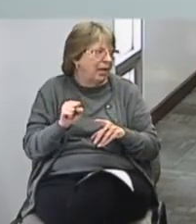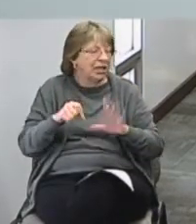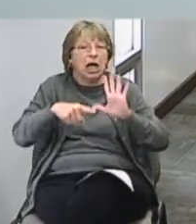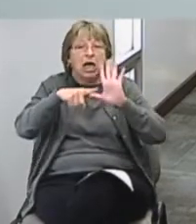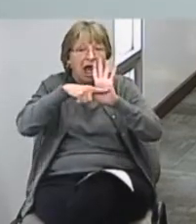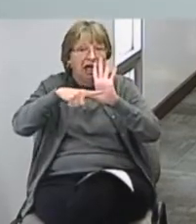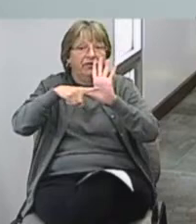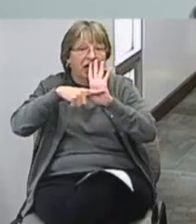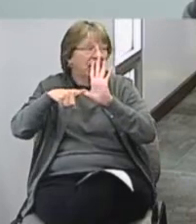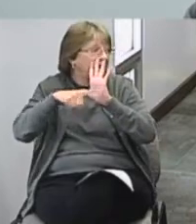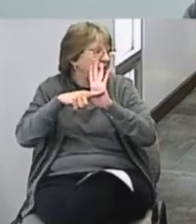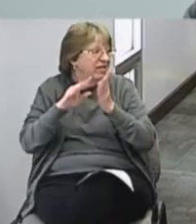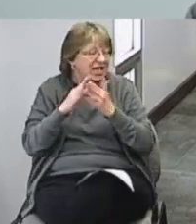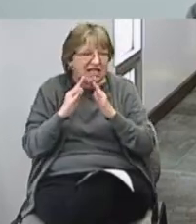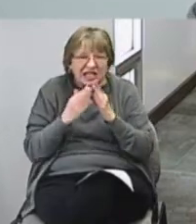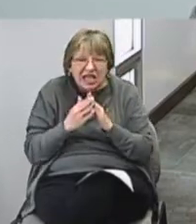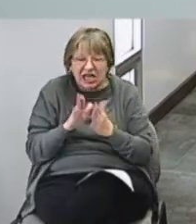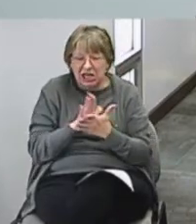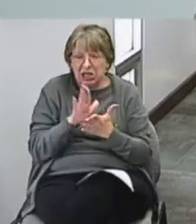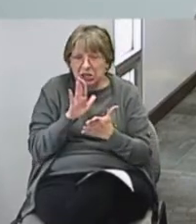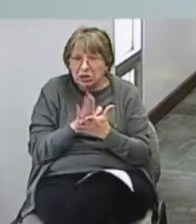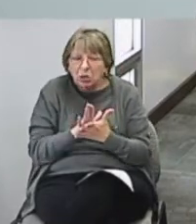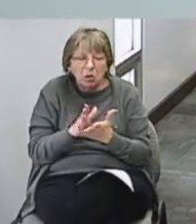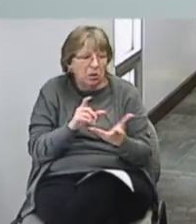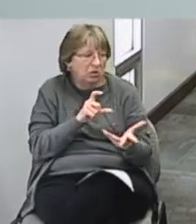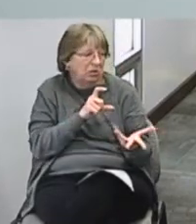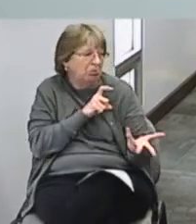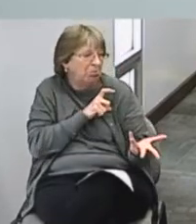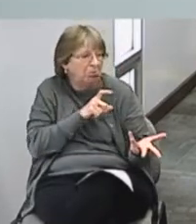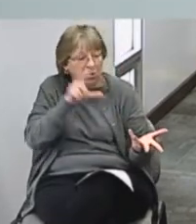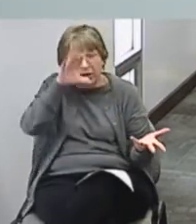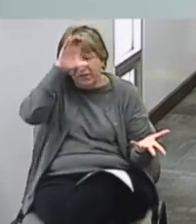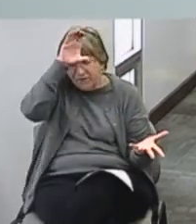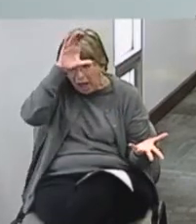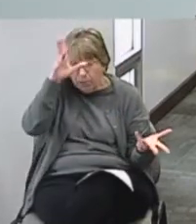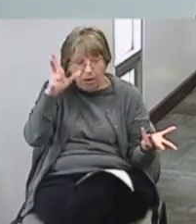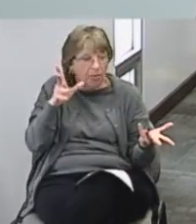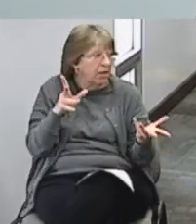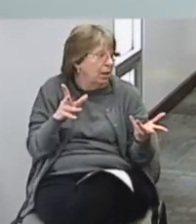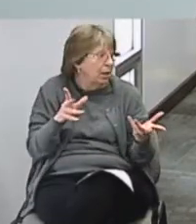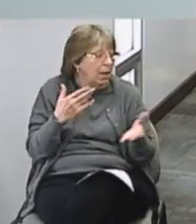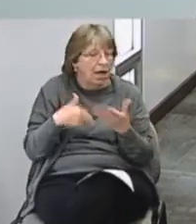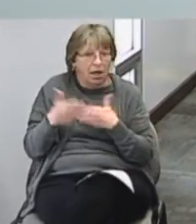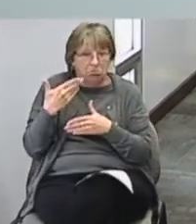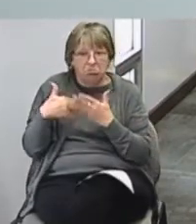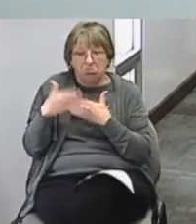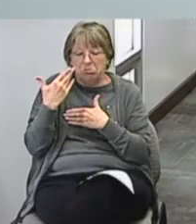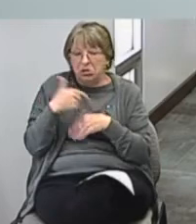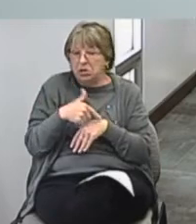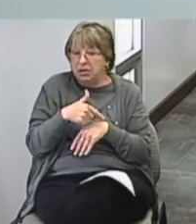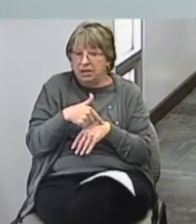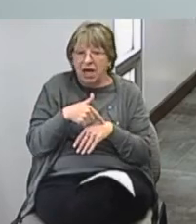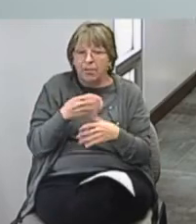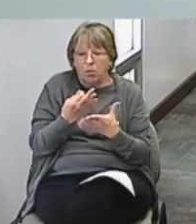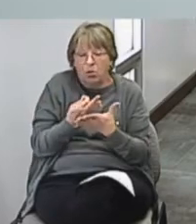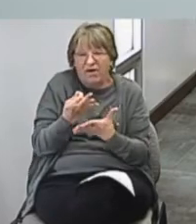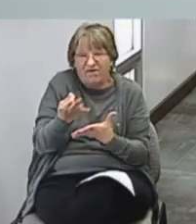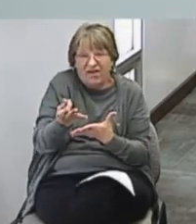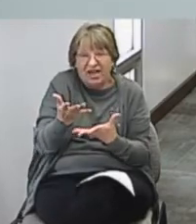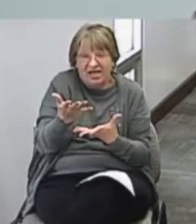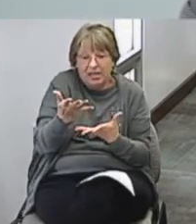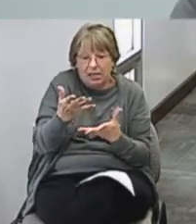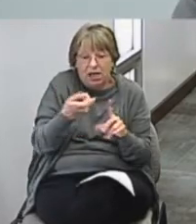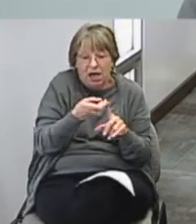impacted the city, the school district, the county, On and on. and our Yeah. ability to And there was a time where we funded these expenses out of that